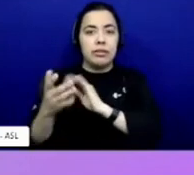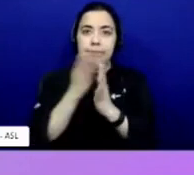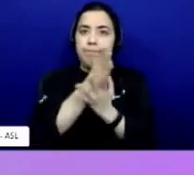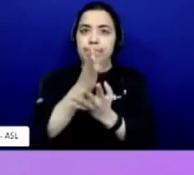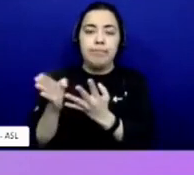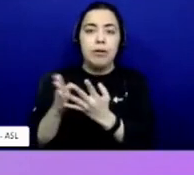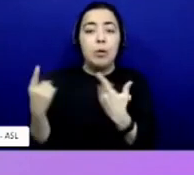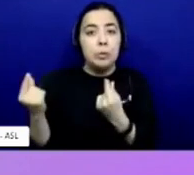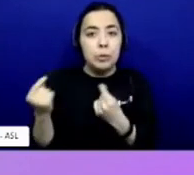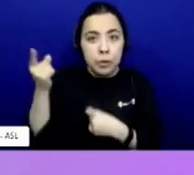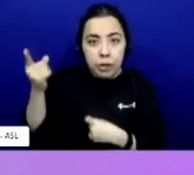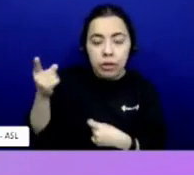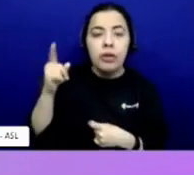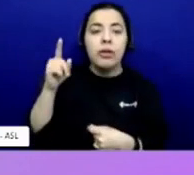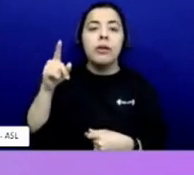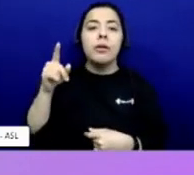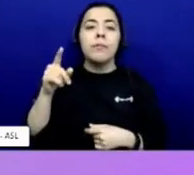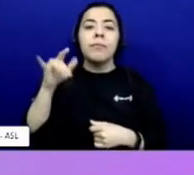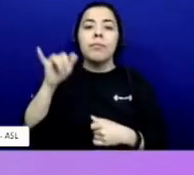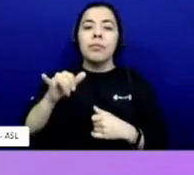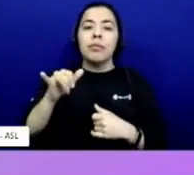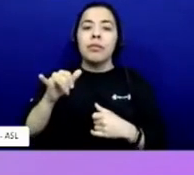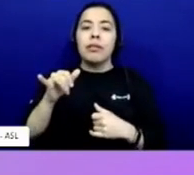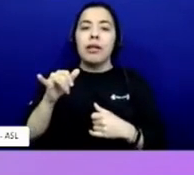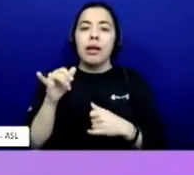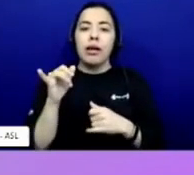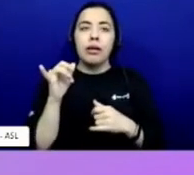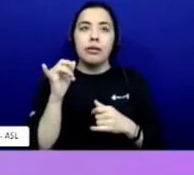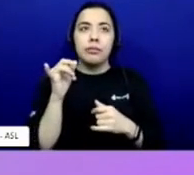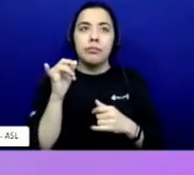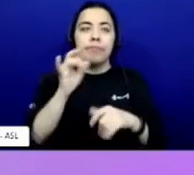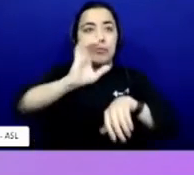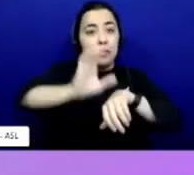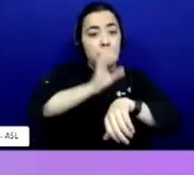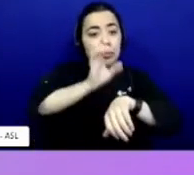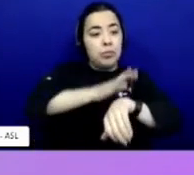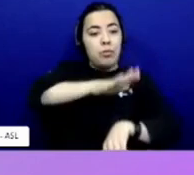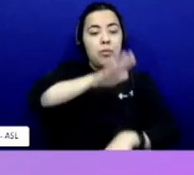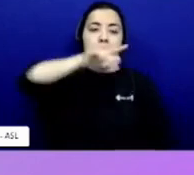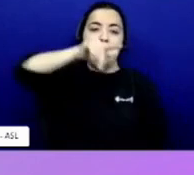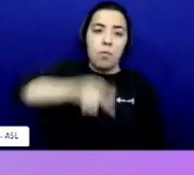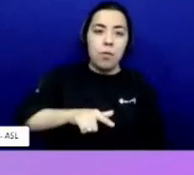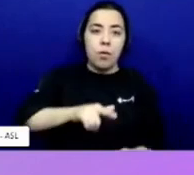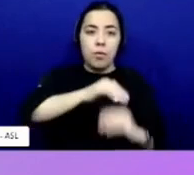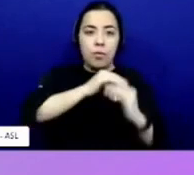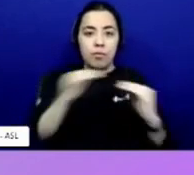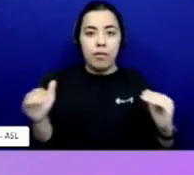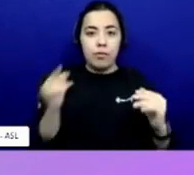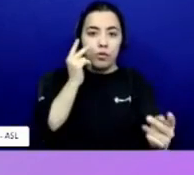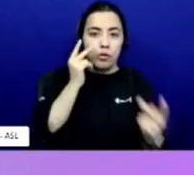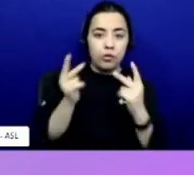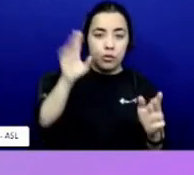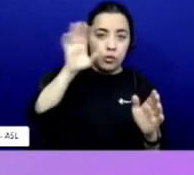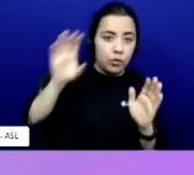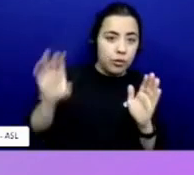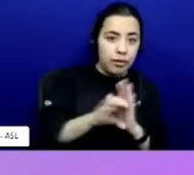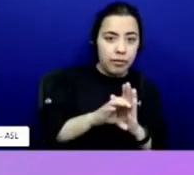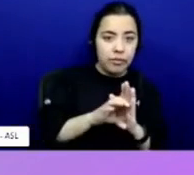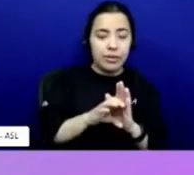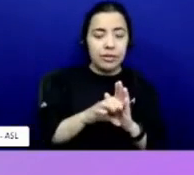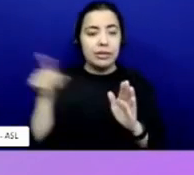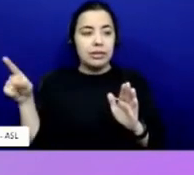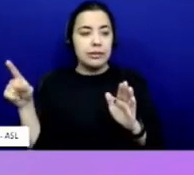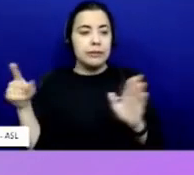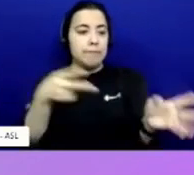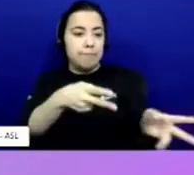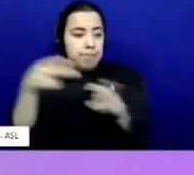worked was it intercepted the computer's low-level graphics instructions, and then it